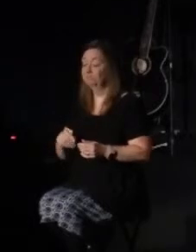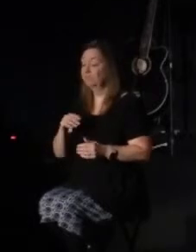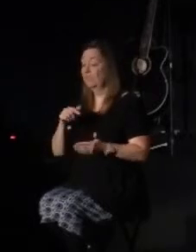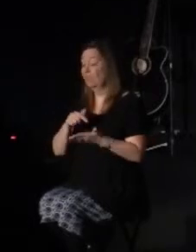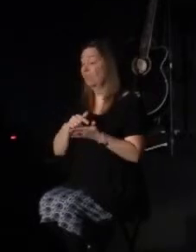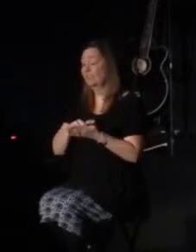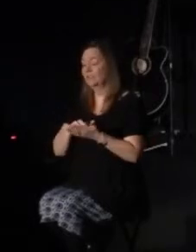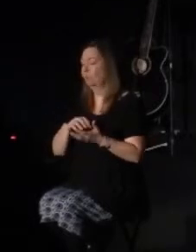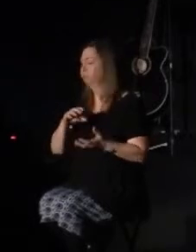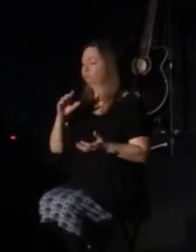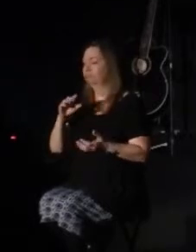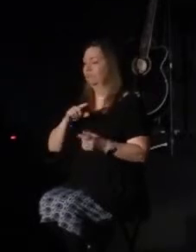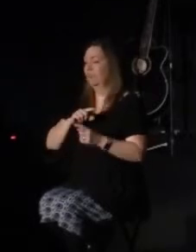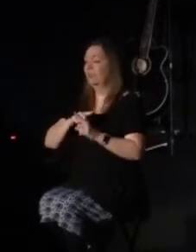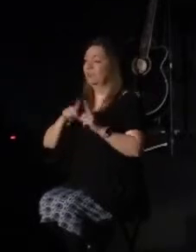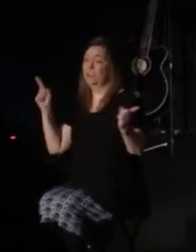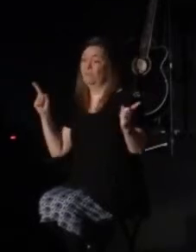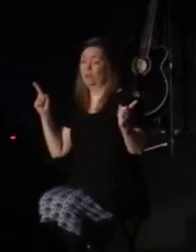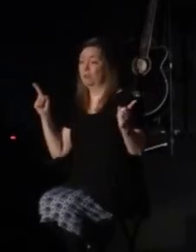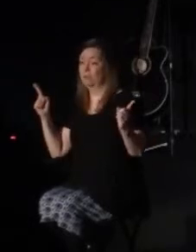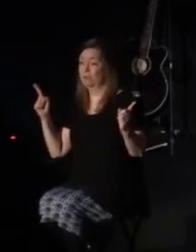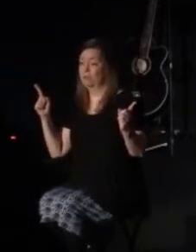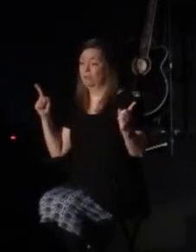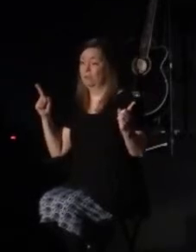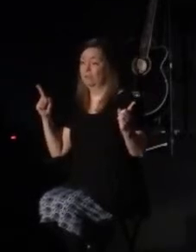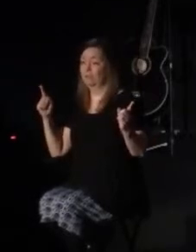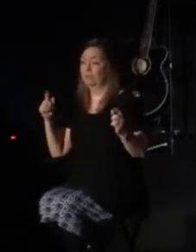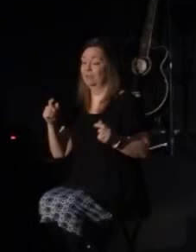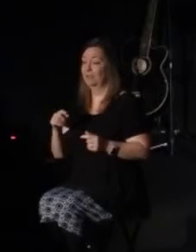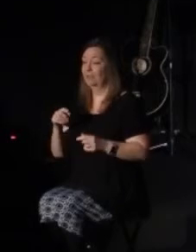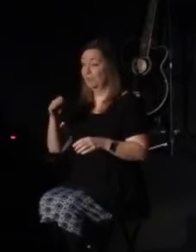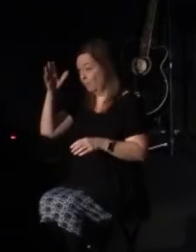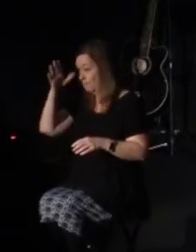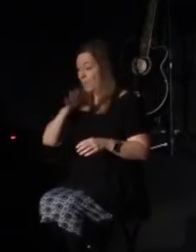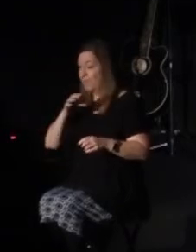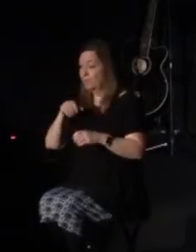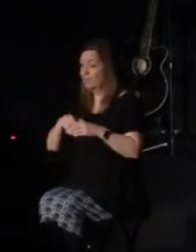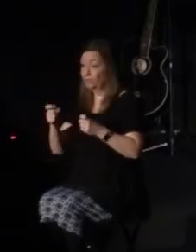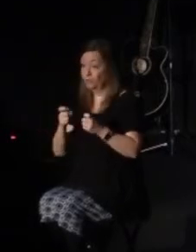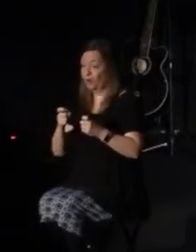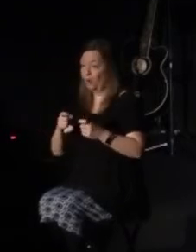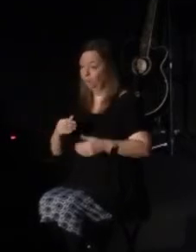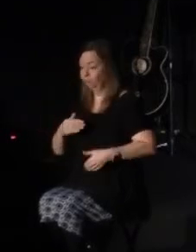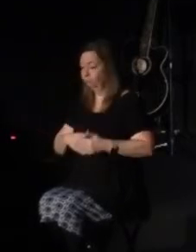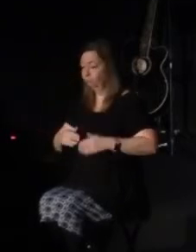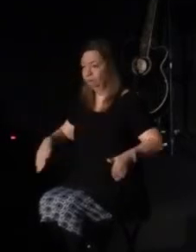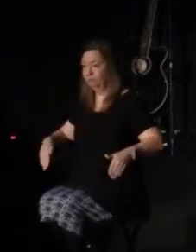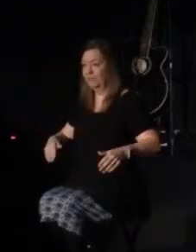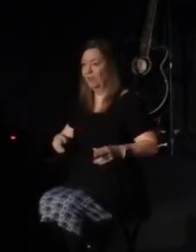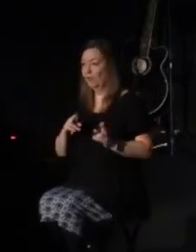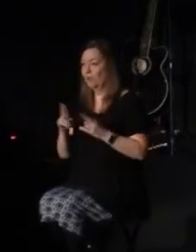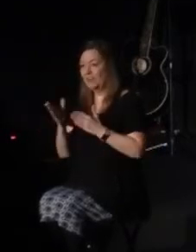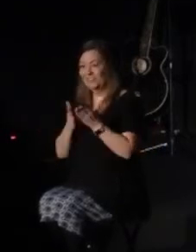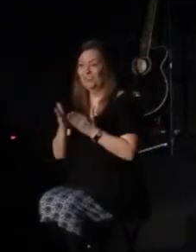This was radical, that the one in charge is the one tying his robe together and washing the disciples' feet. Well, that's the kind of Jesus that we